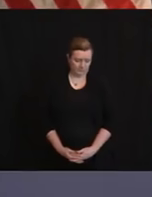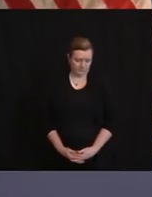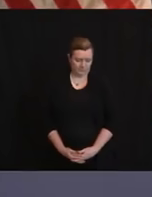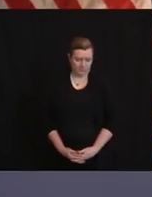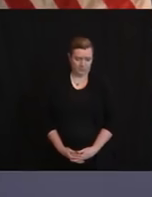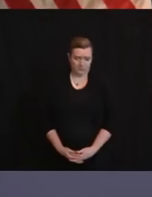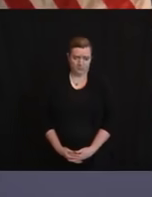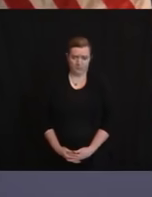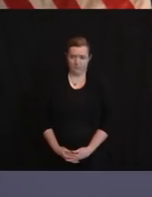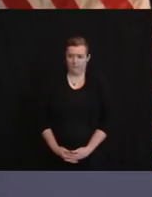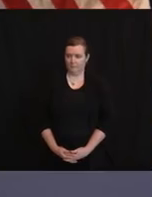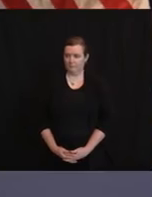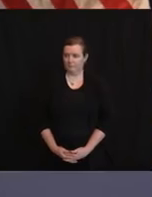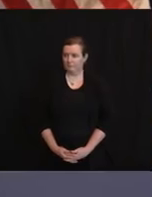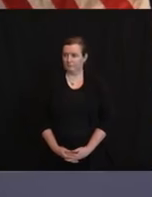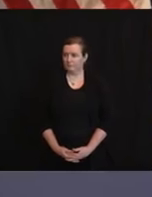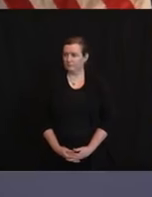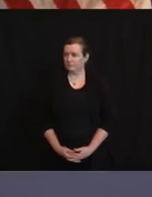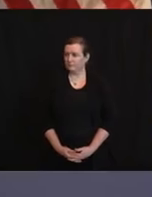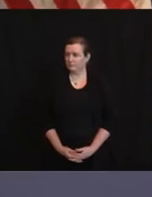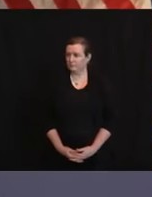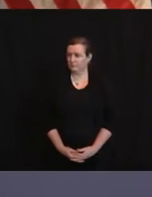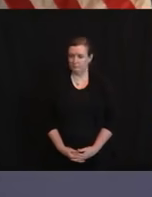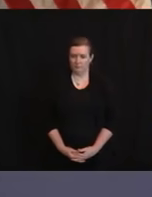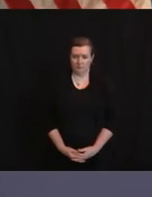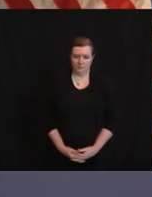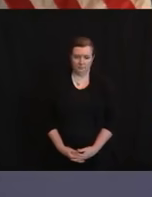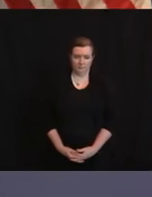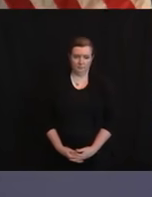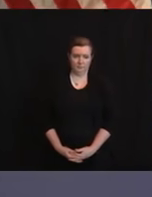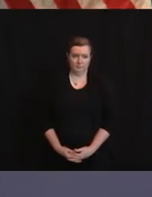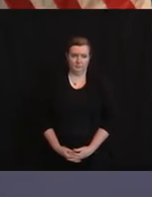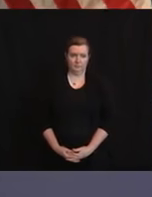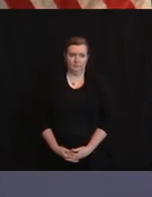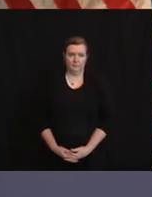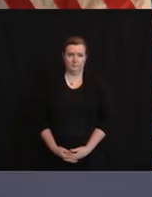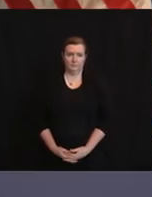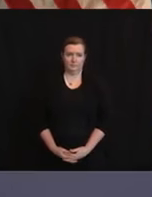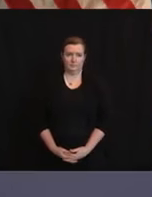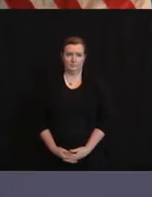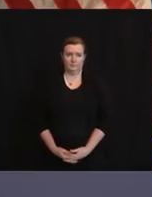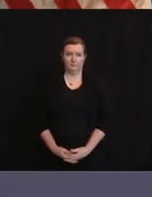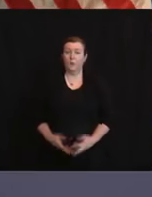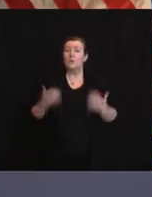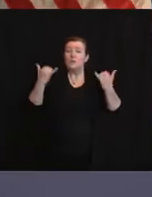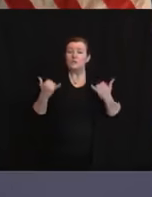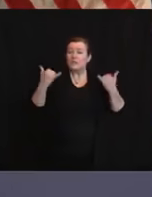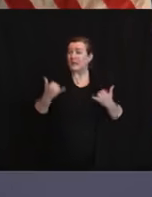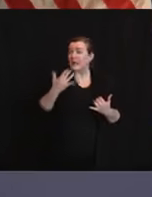It is Superintendent Colonel Pat Callahan's birthday, so God bless you, Pat.